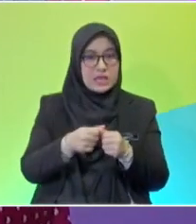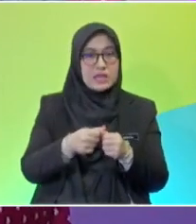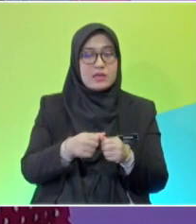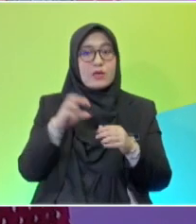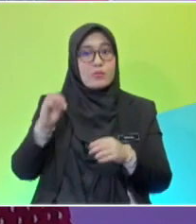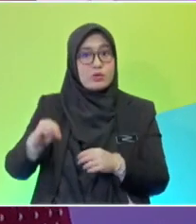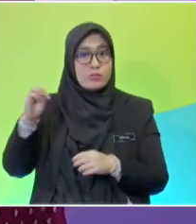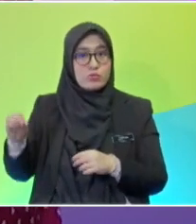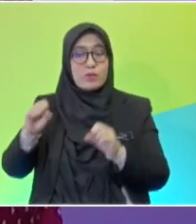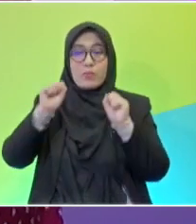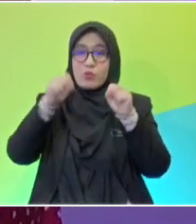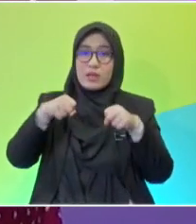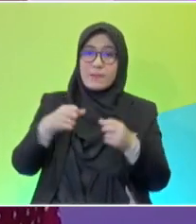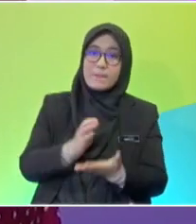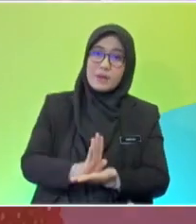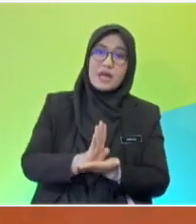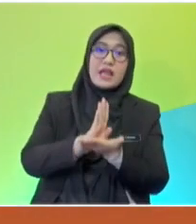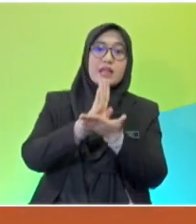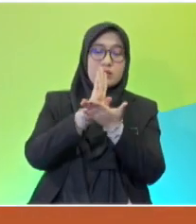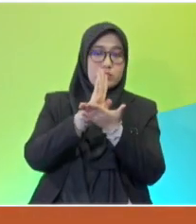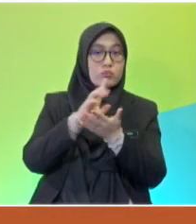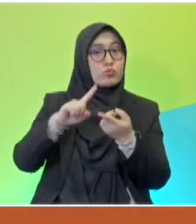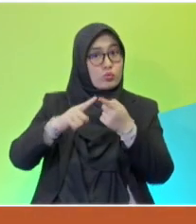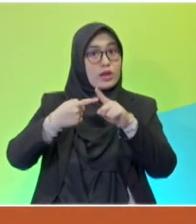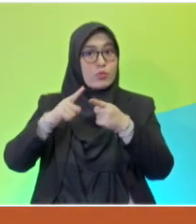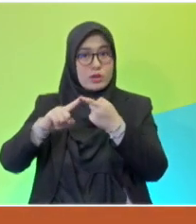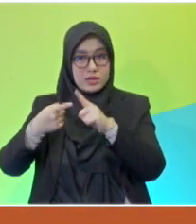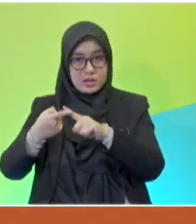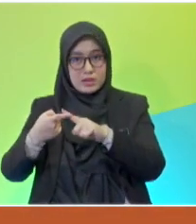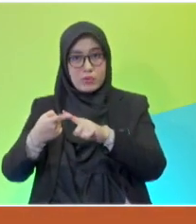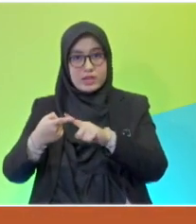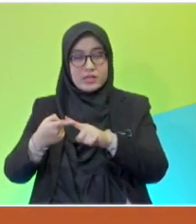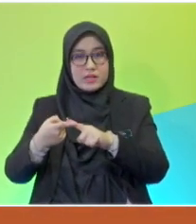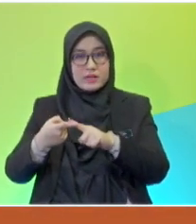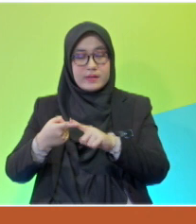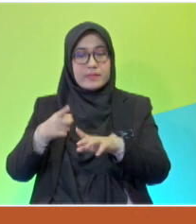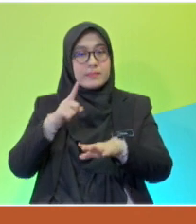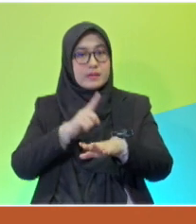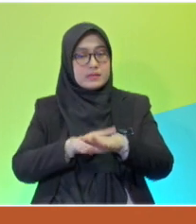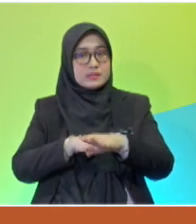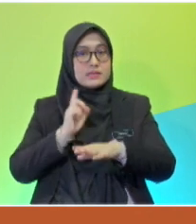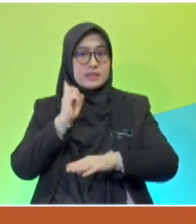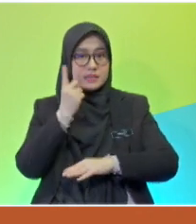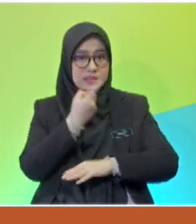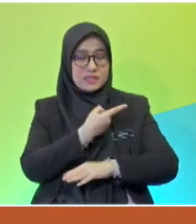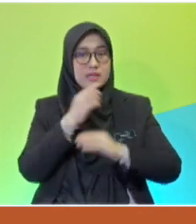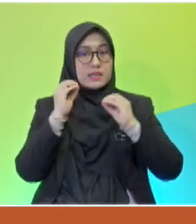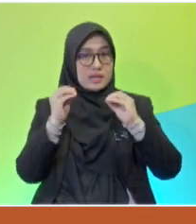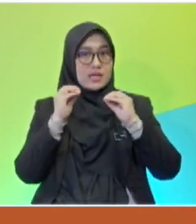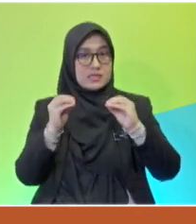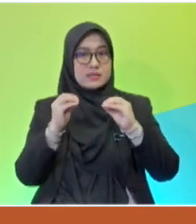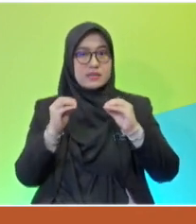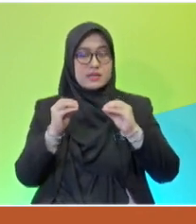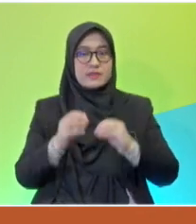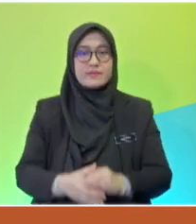at the last descriptor there. Okay. Guide others in a given task. Wow. All right. So it's sort of like a